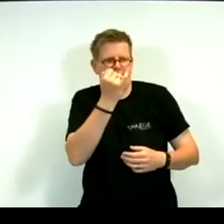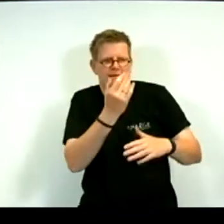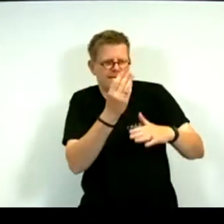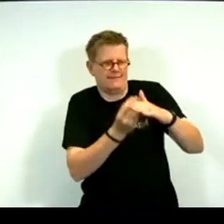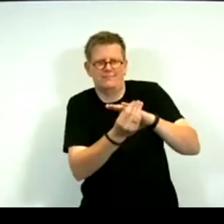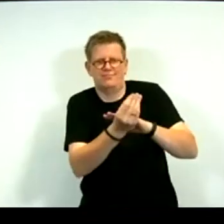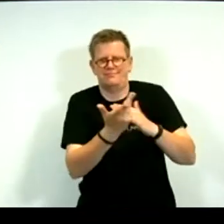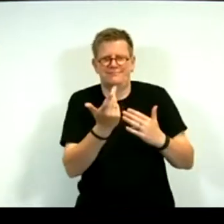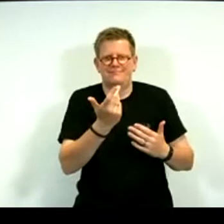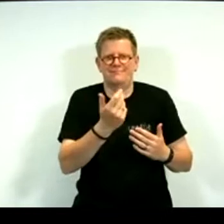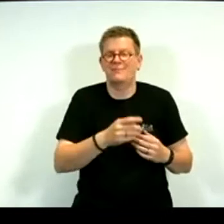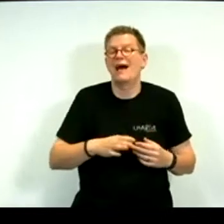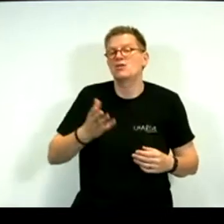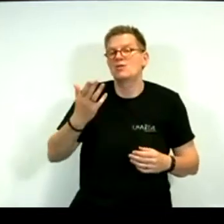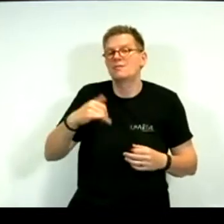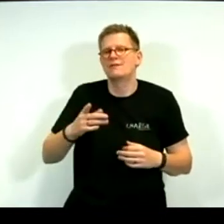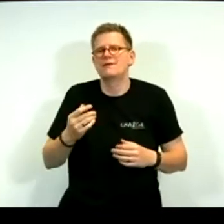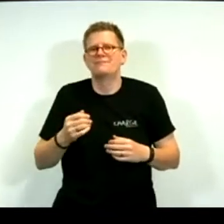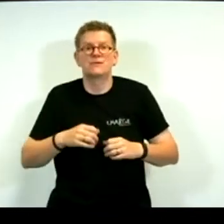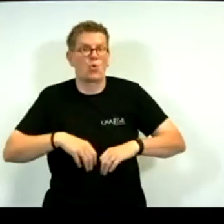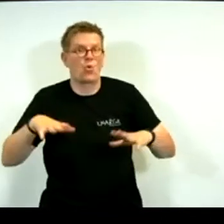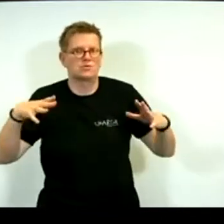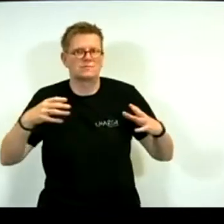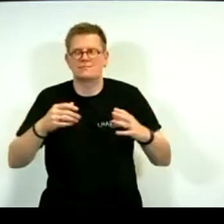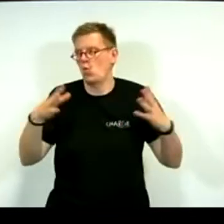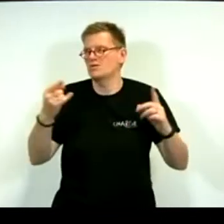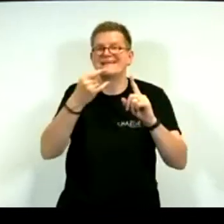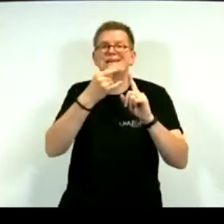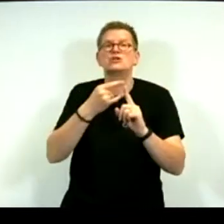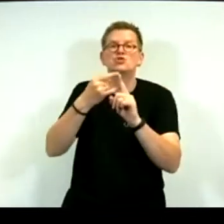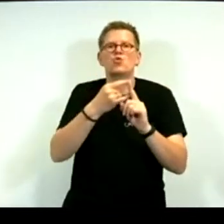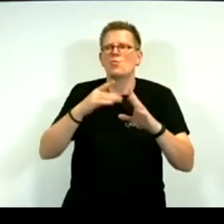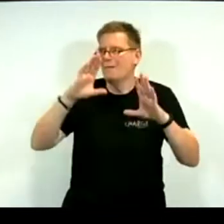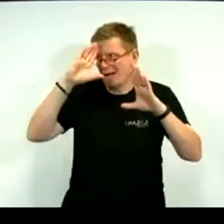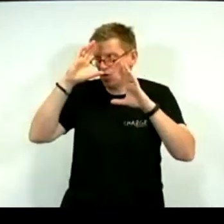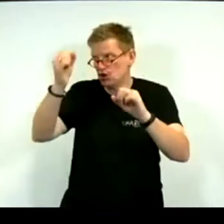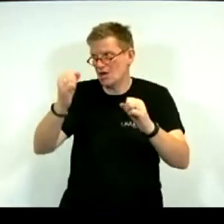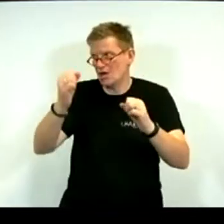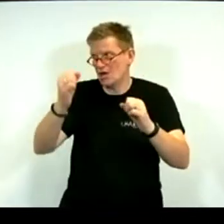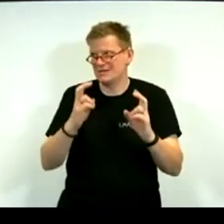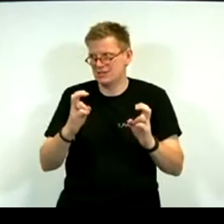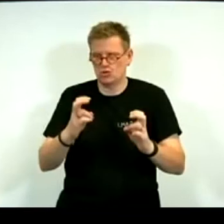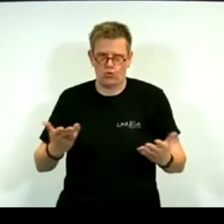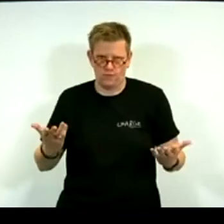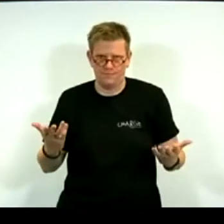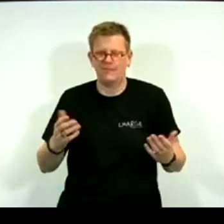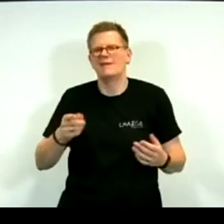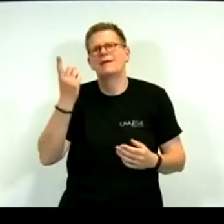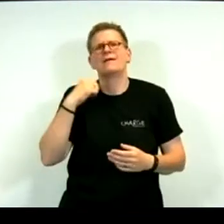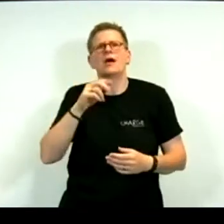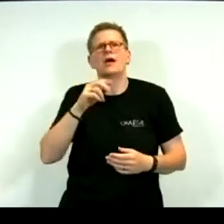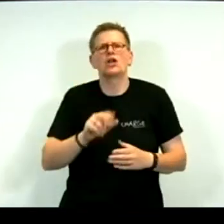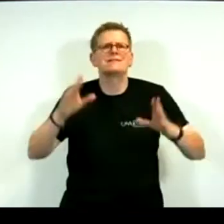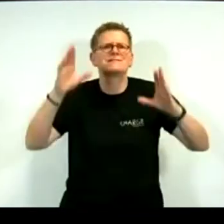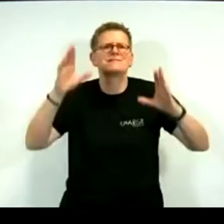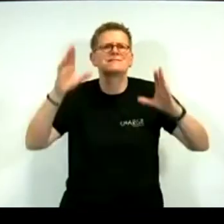New York on Thursday night. And I said at the beginning, I'm here to deal with your questions,